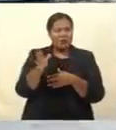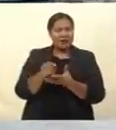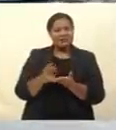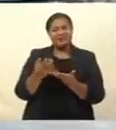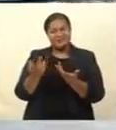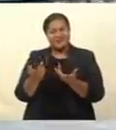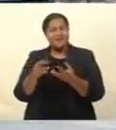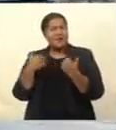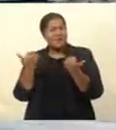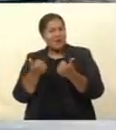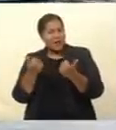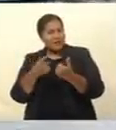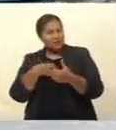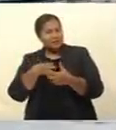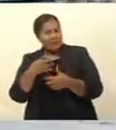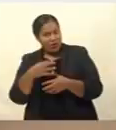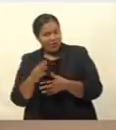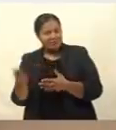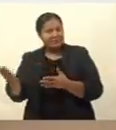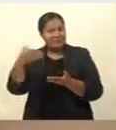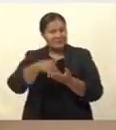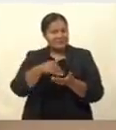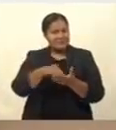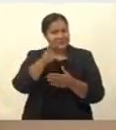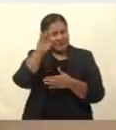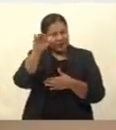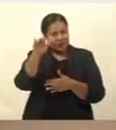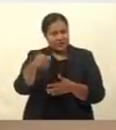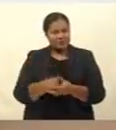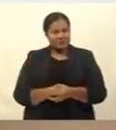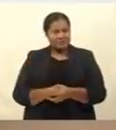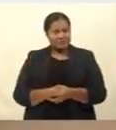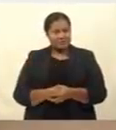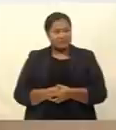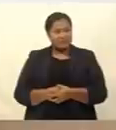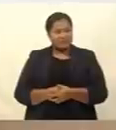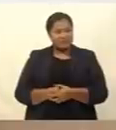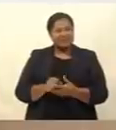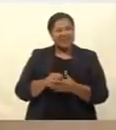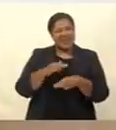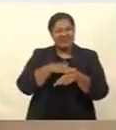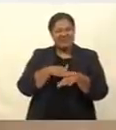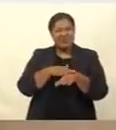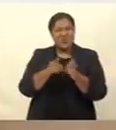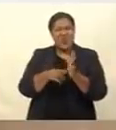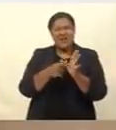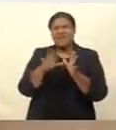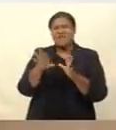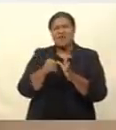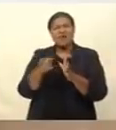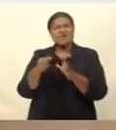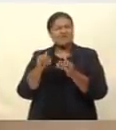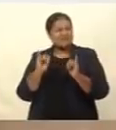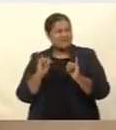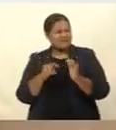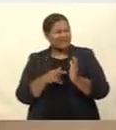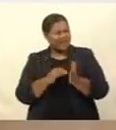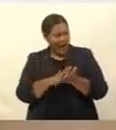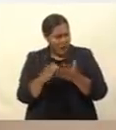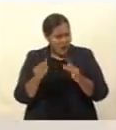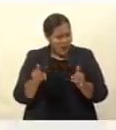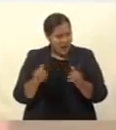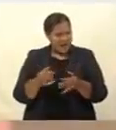many more to come in the near future. The Bulla Regatta, I think, coming from Tahiti. And then there's another group you might have heard